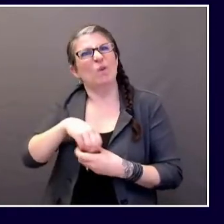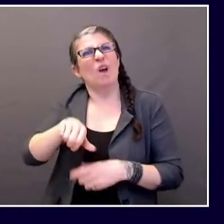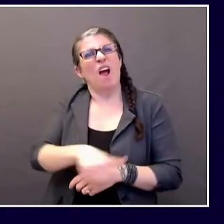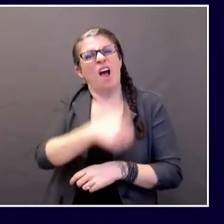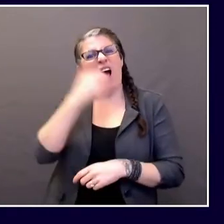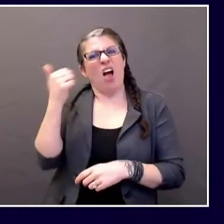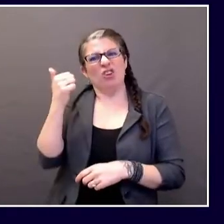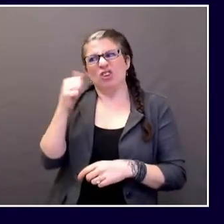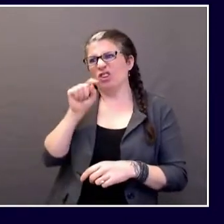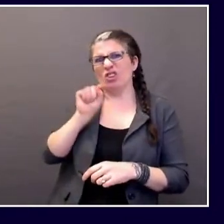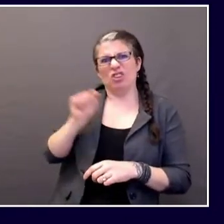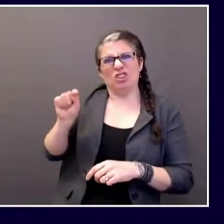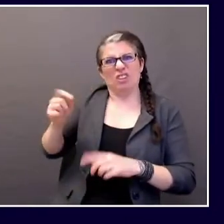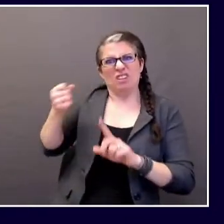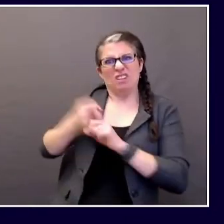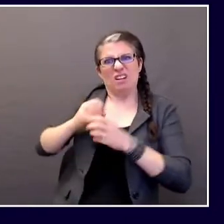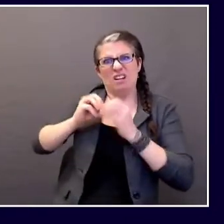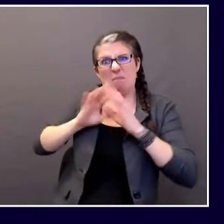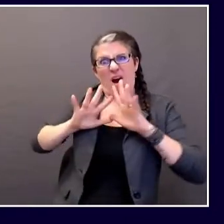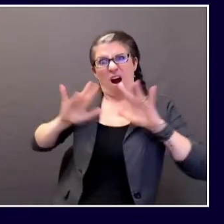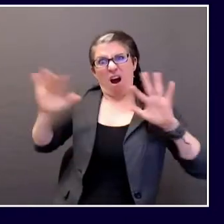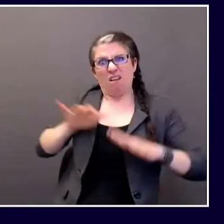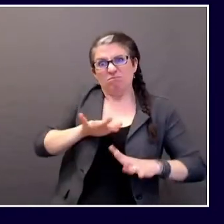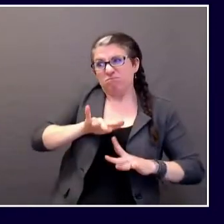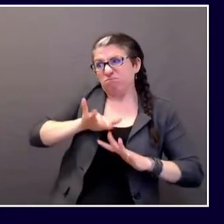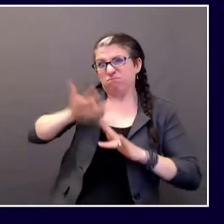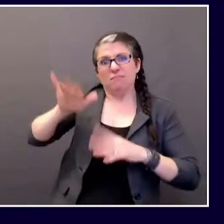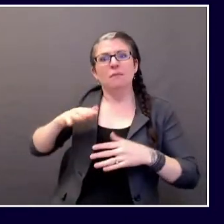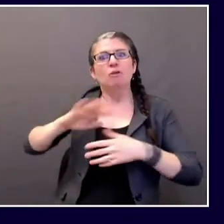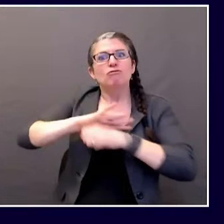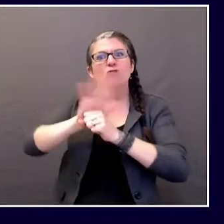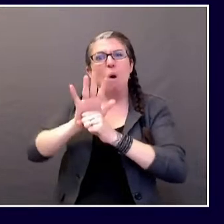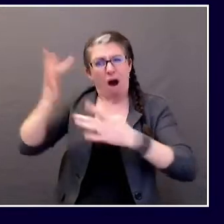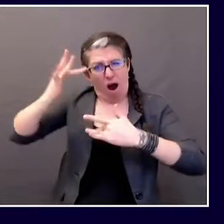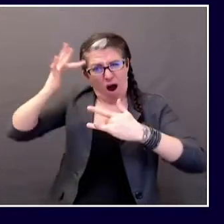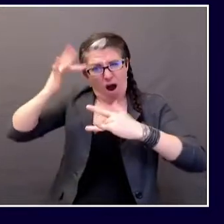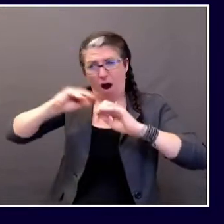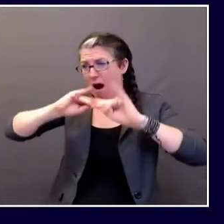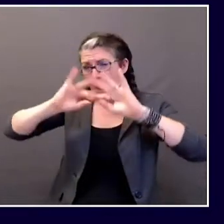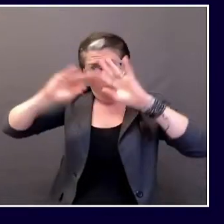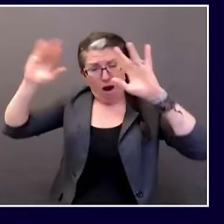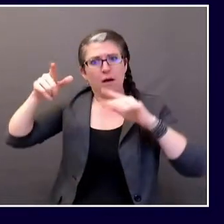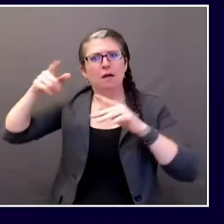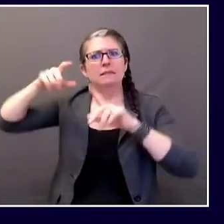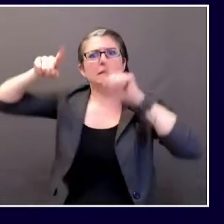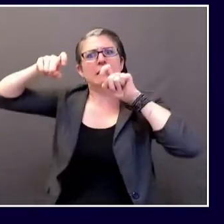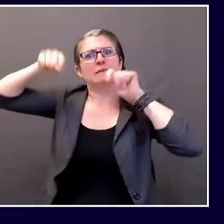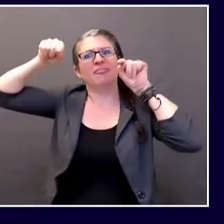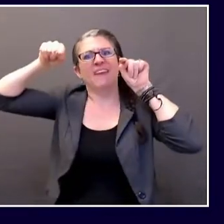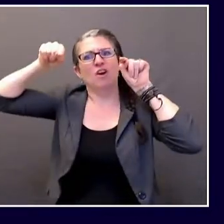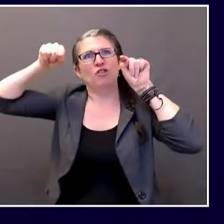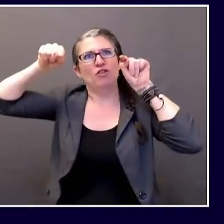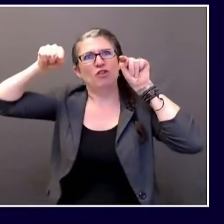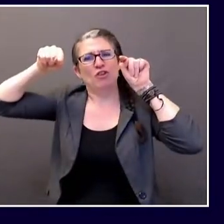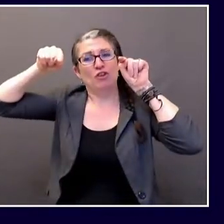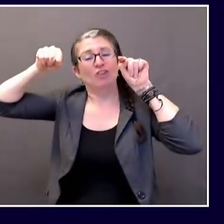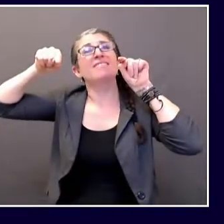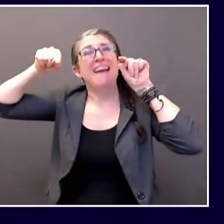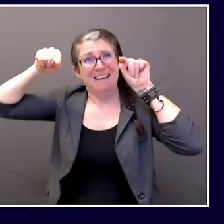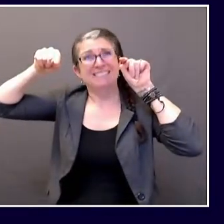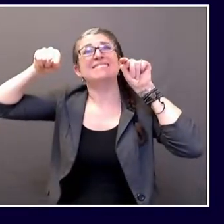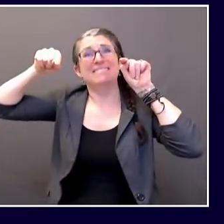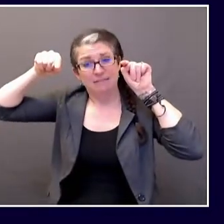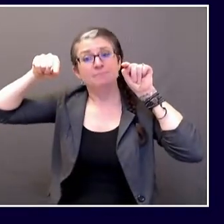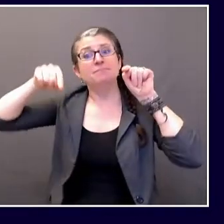closest to your arms. The J&J vaccine also opens up new possibilities of vaccination